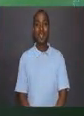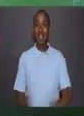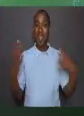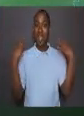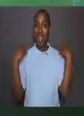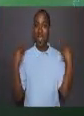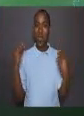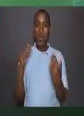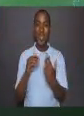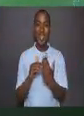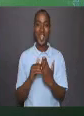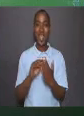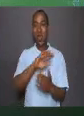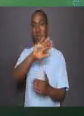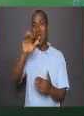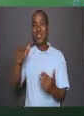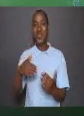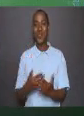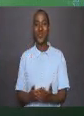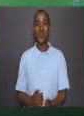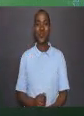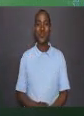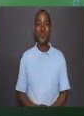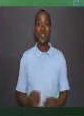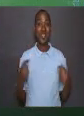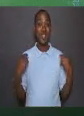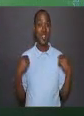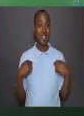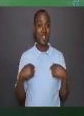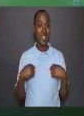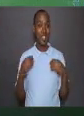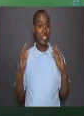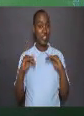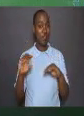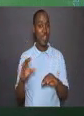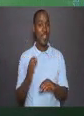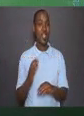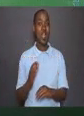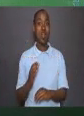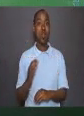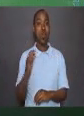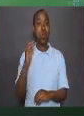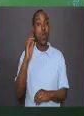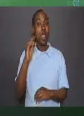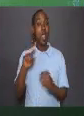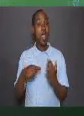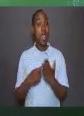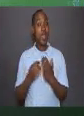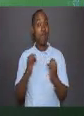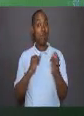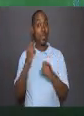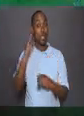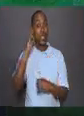Hello again, class. I hope you were able to recall this